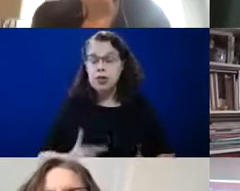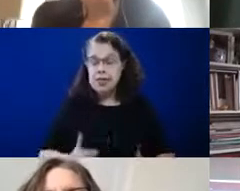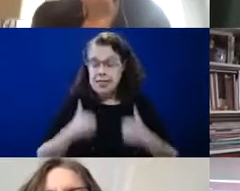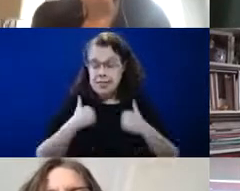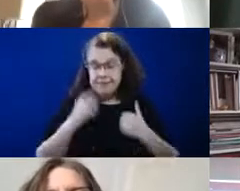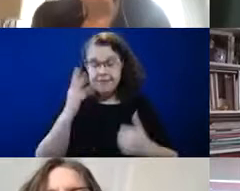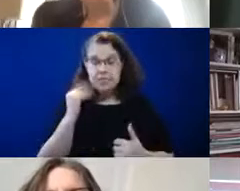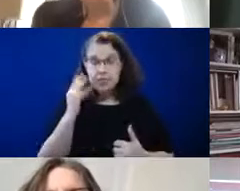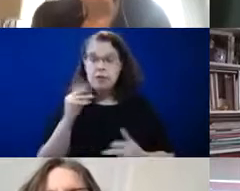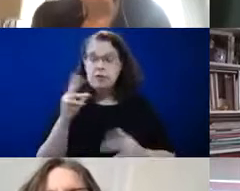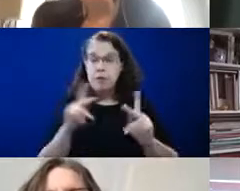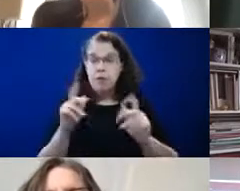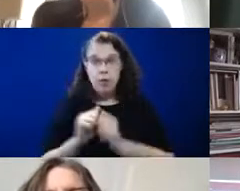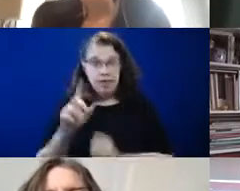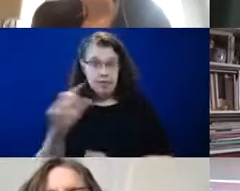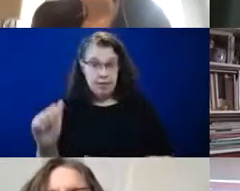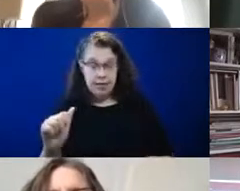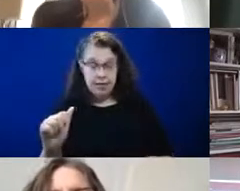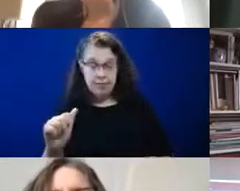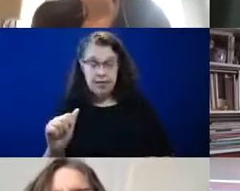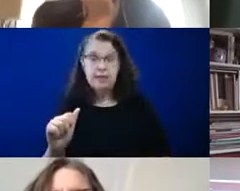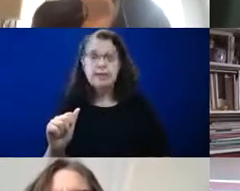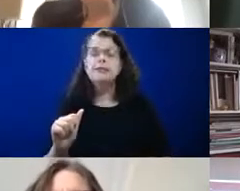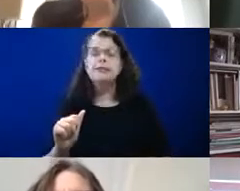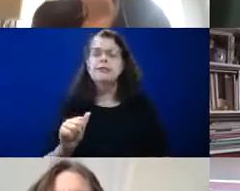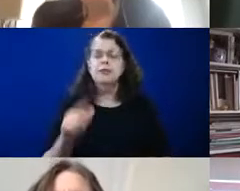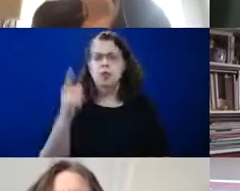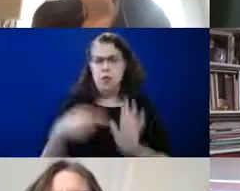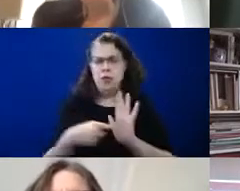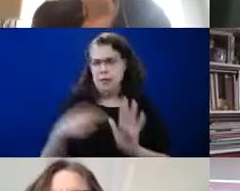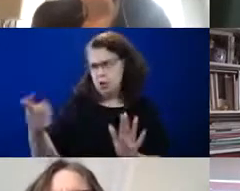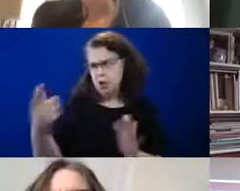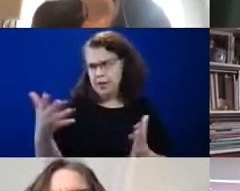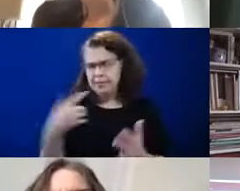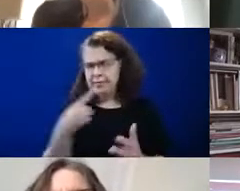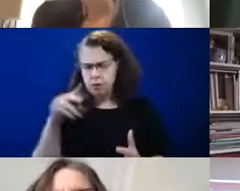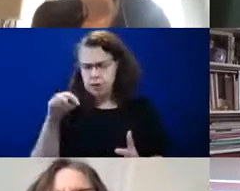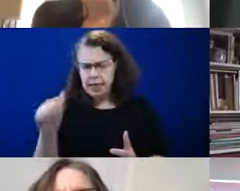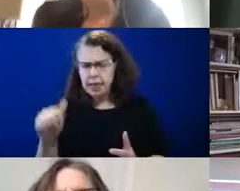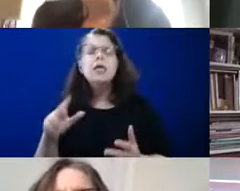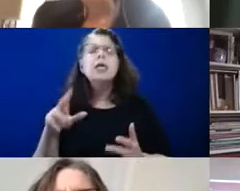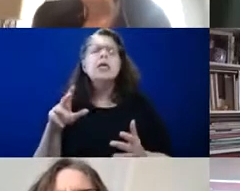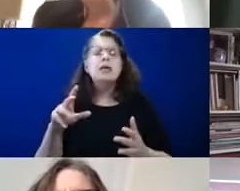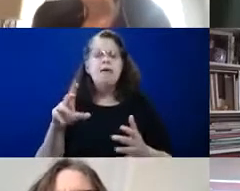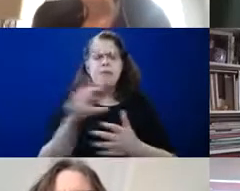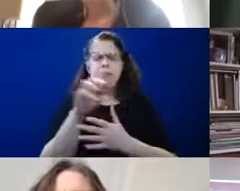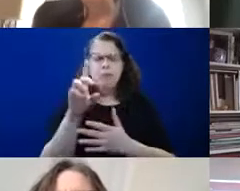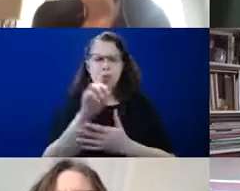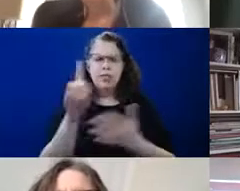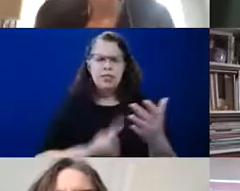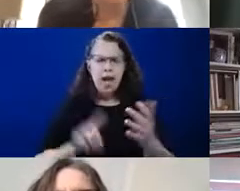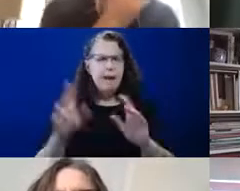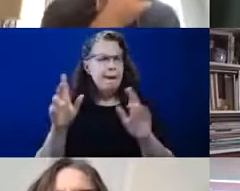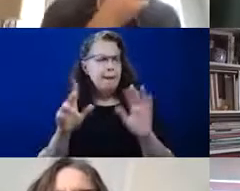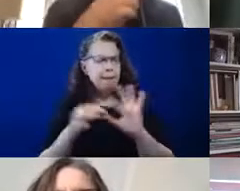and precisely mentioned, right, that for instance in design, like people with disabilities are